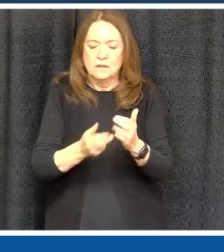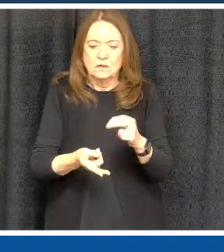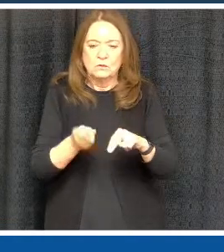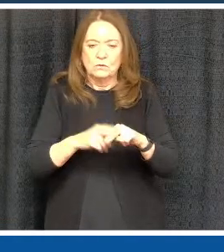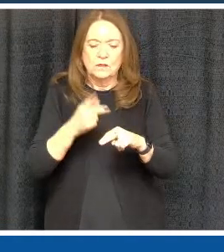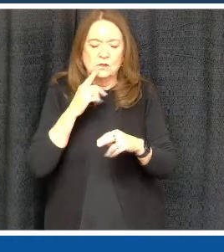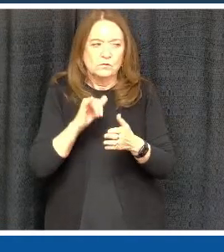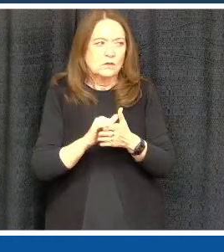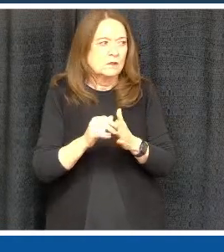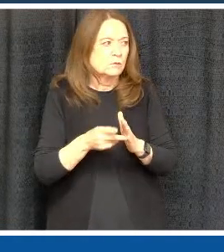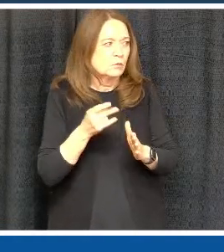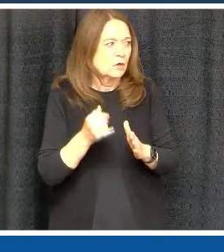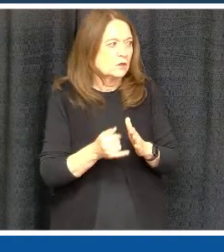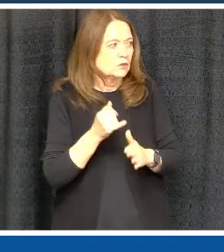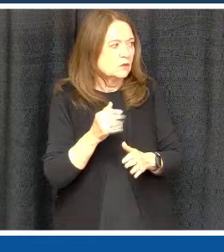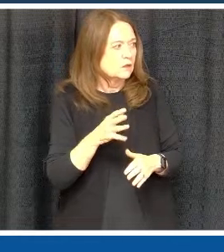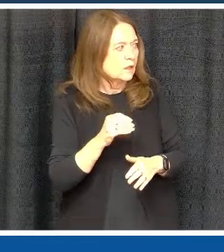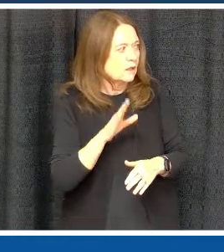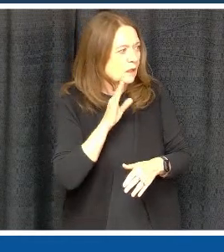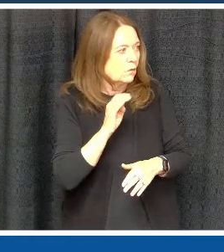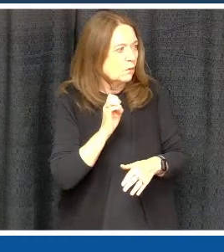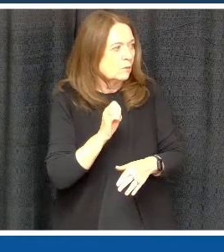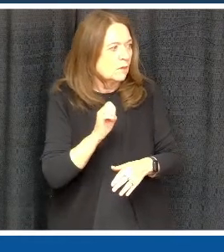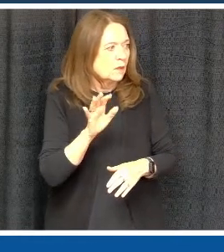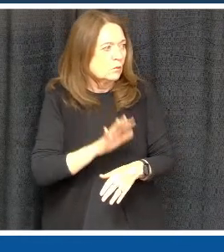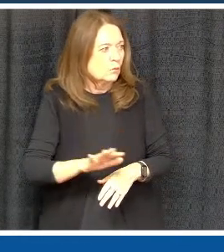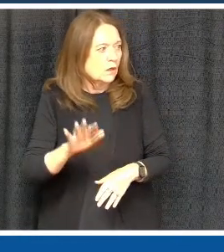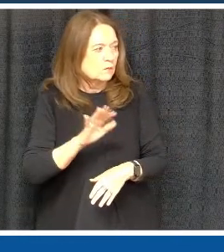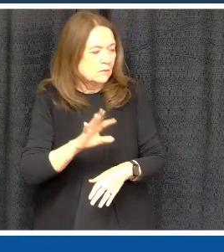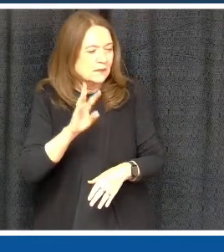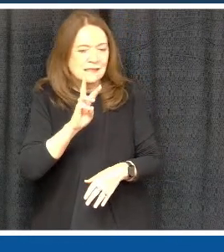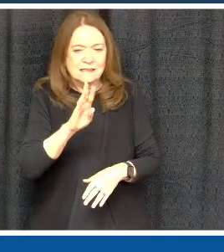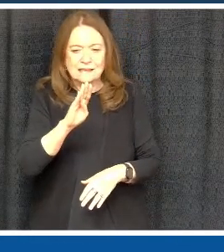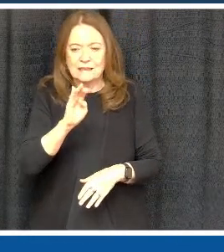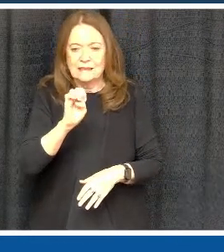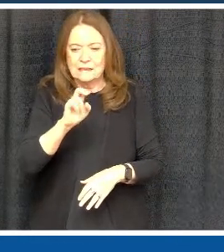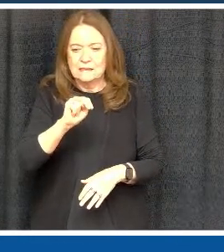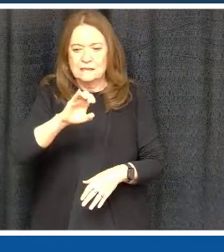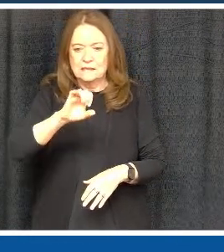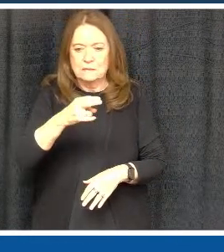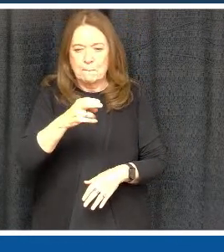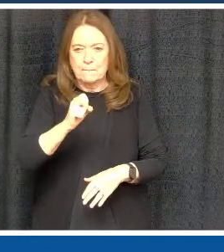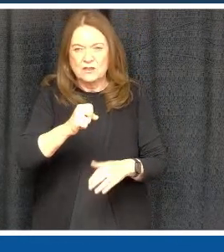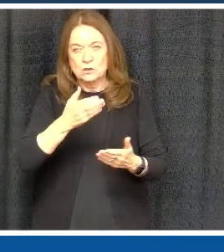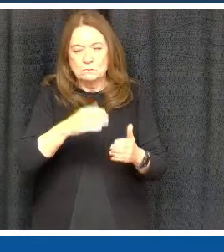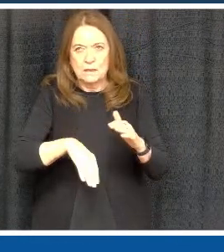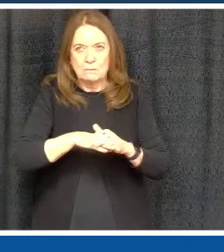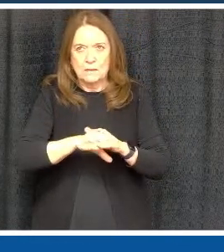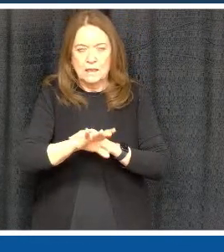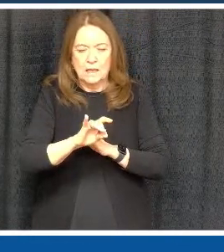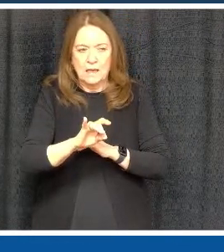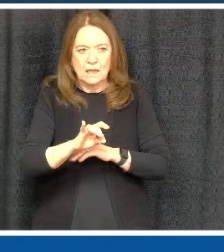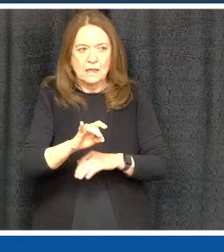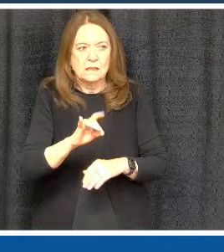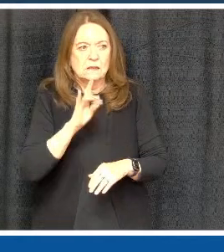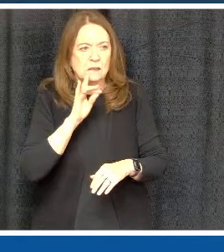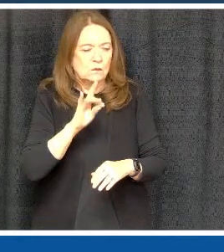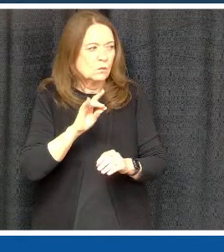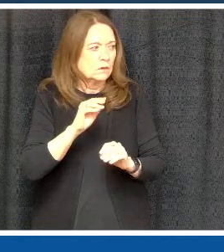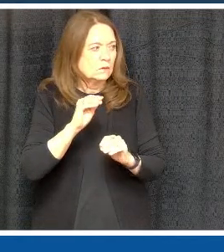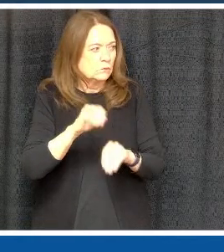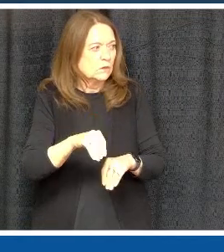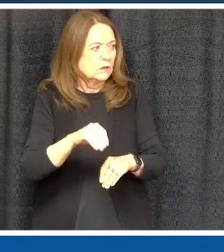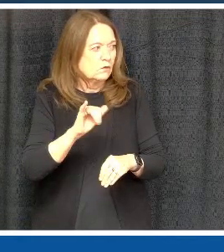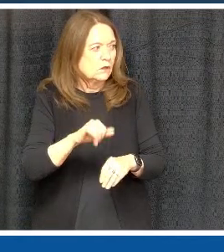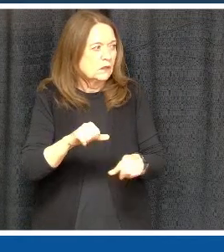project. And there would be approximately 6 benches, possibly up to 8 benches. They do fit within the area that's available